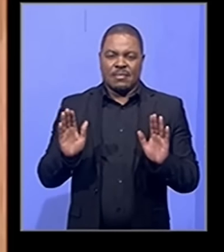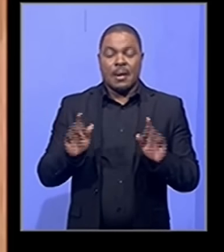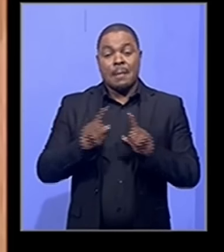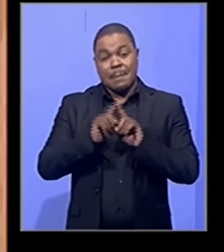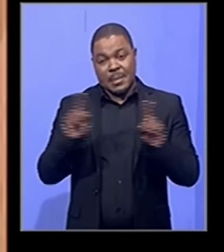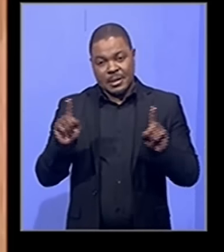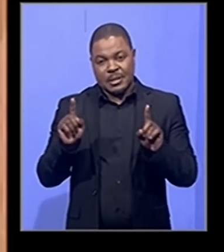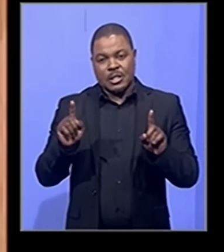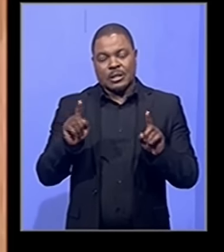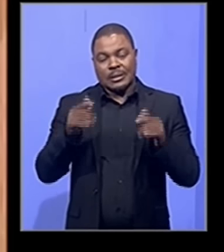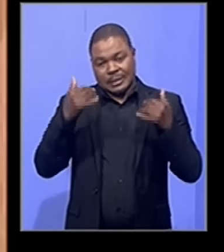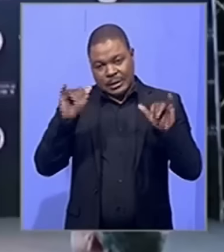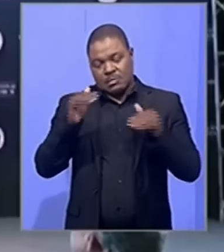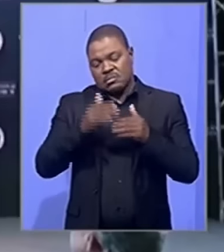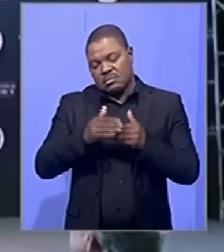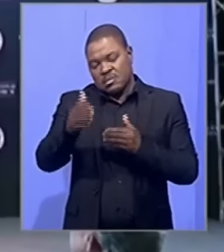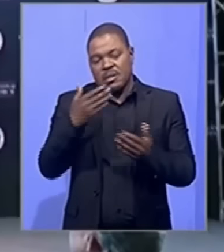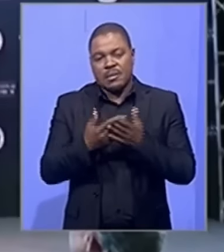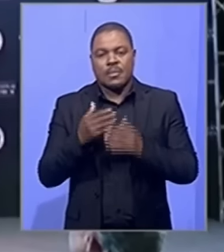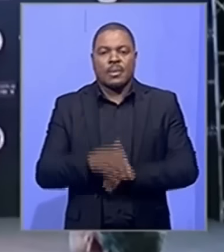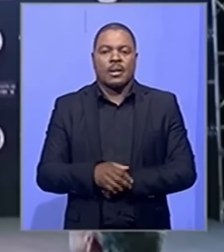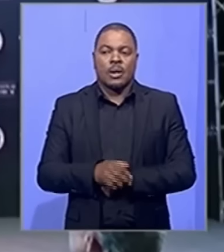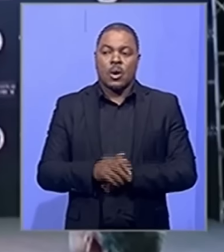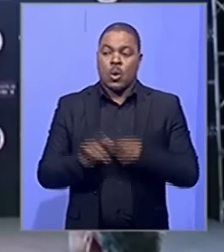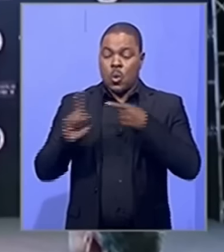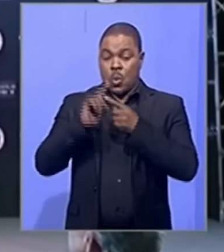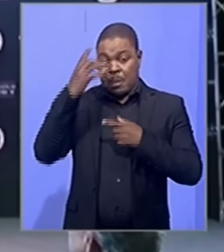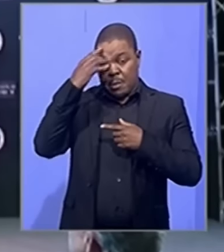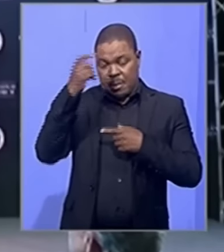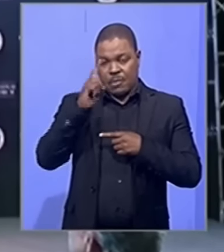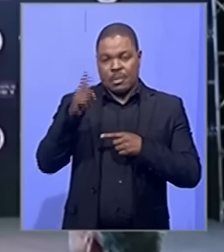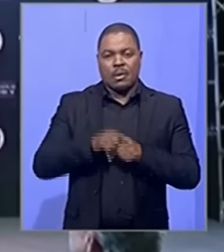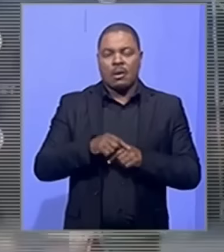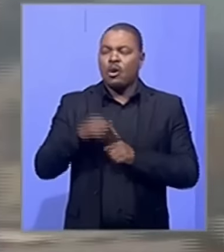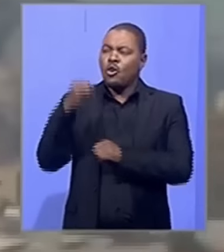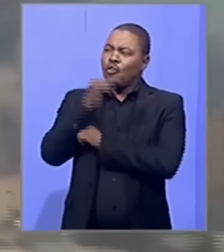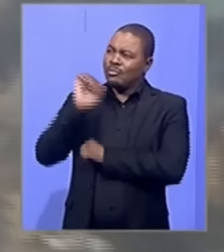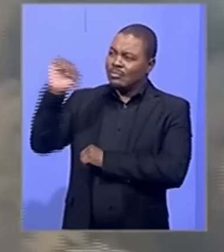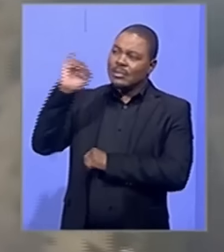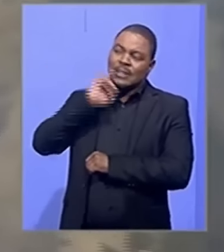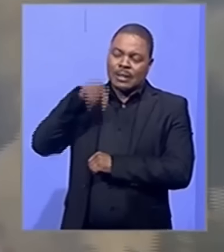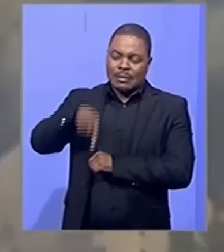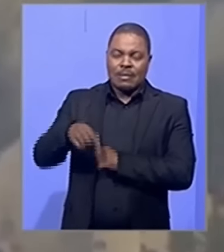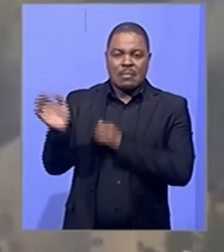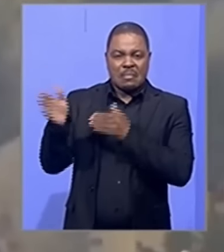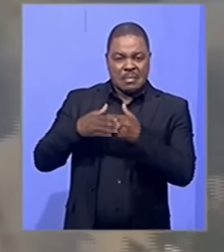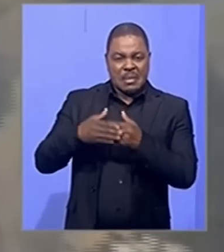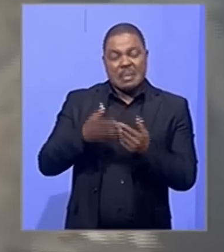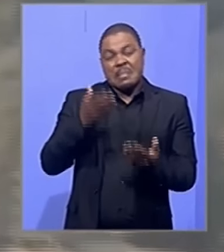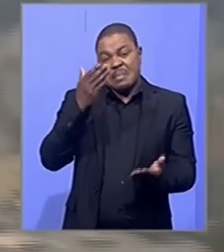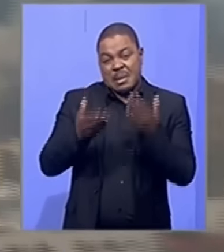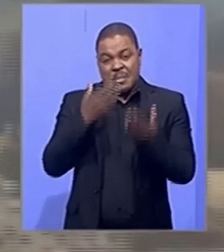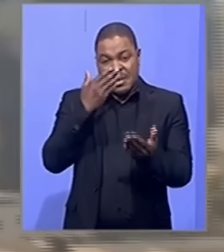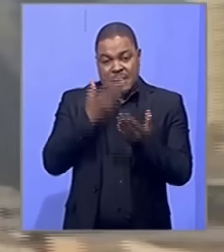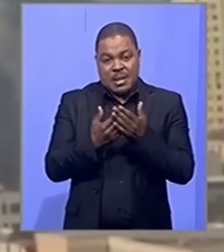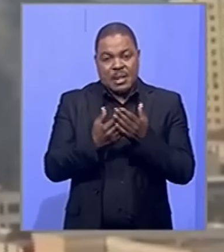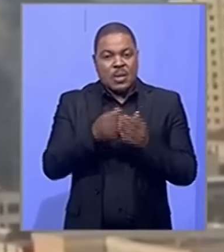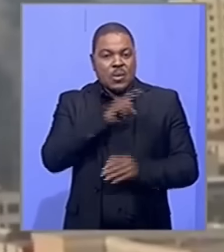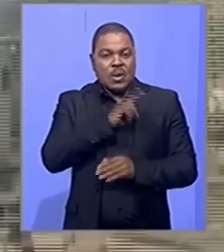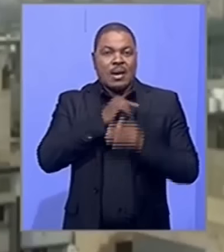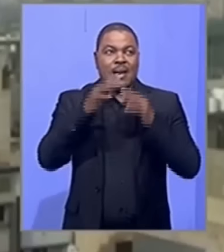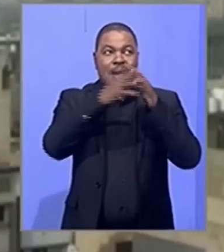But it might still be in the cards. Swana o dumela hore qeto ya ho kwalwa ntlo ya bonqosa ya Israele e kana ya susumetswa ke sephelo sa dikgetho